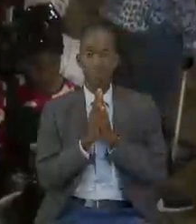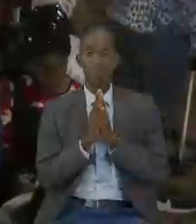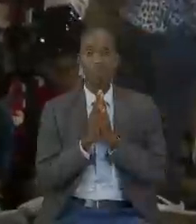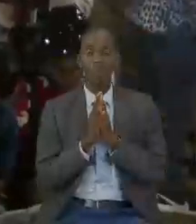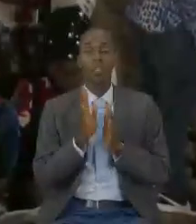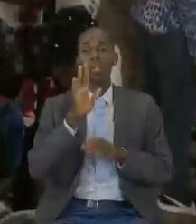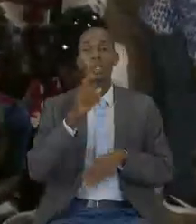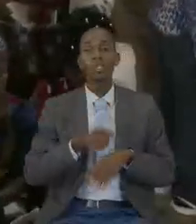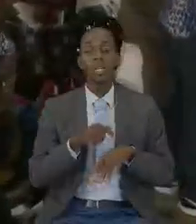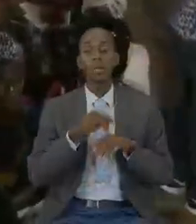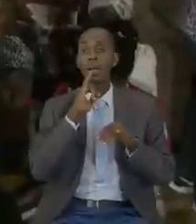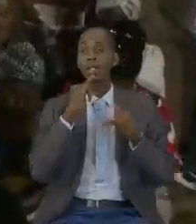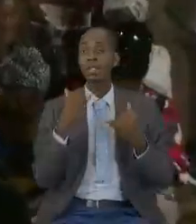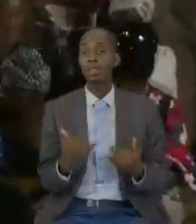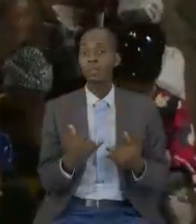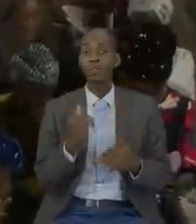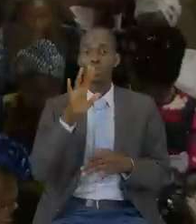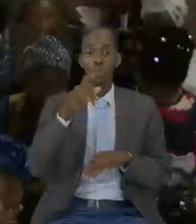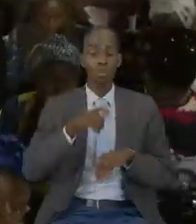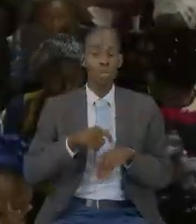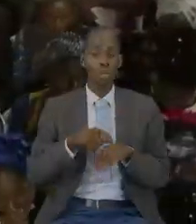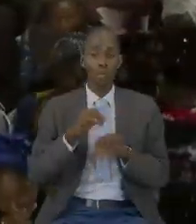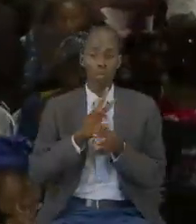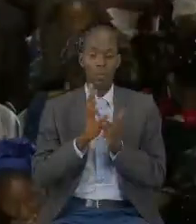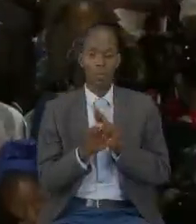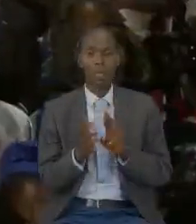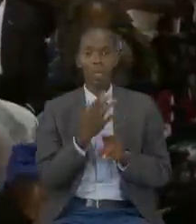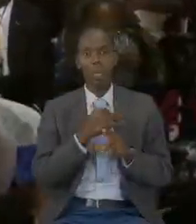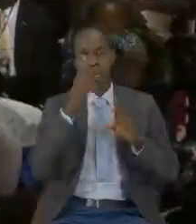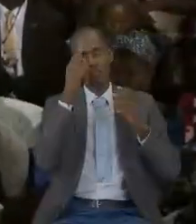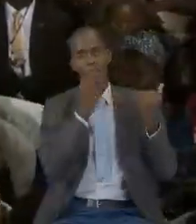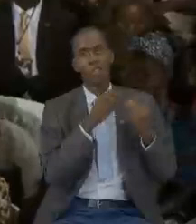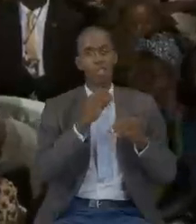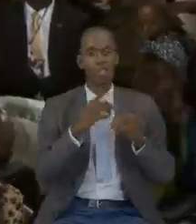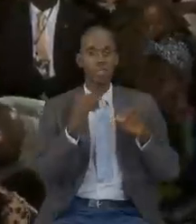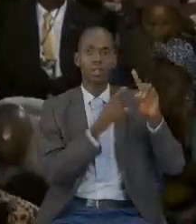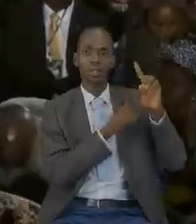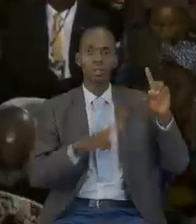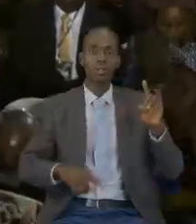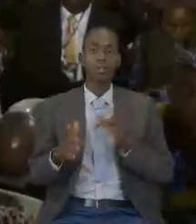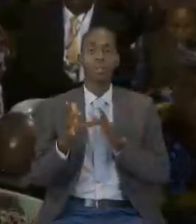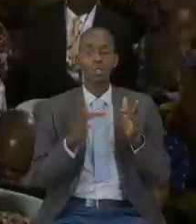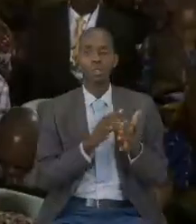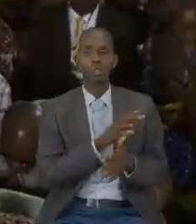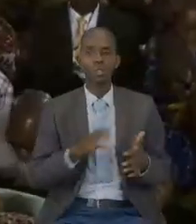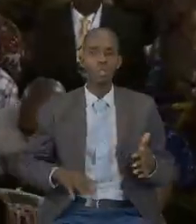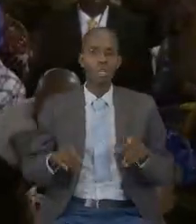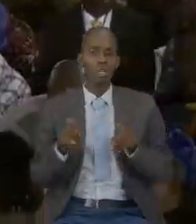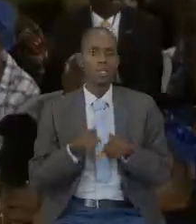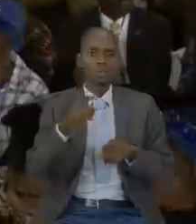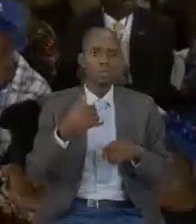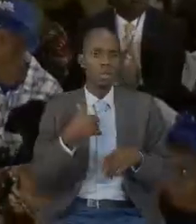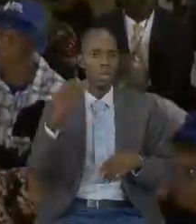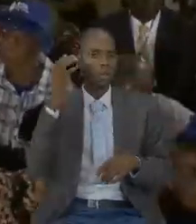has come. The moment of repentance and faith in the Lord Jesus Christ. And as you have heard,